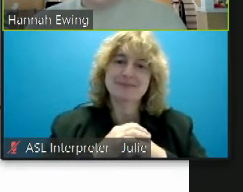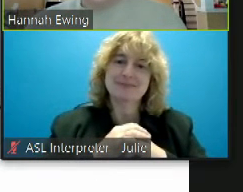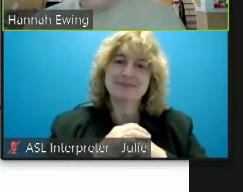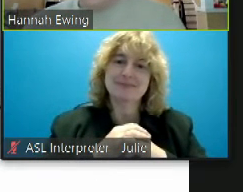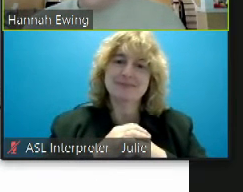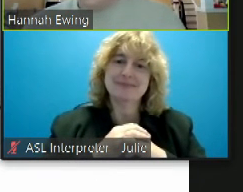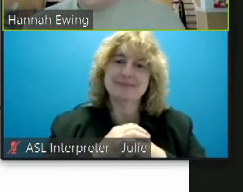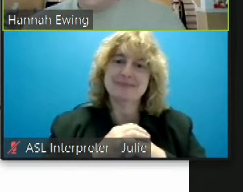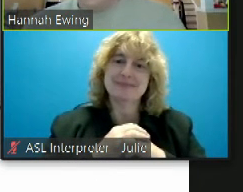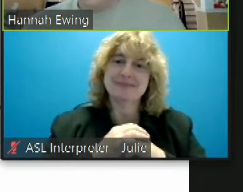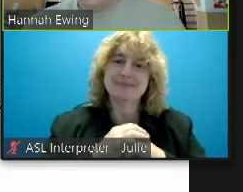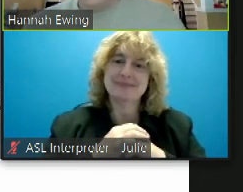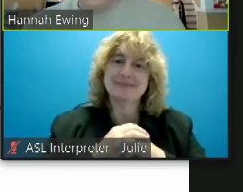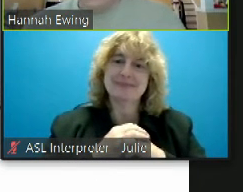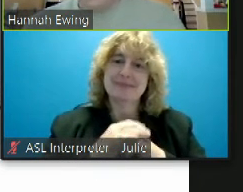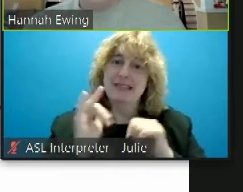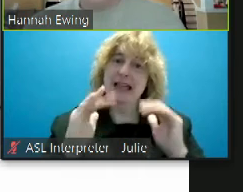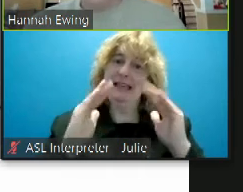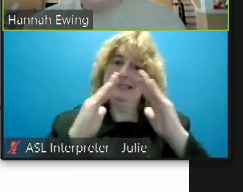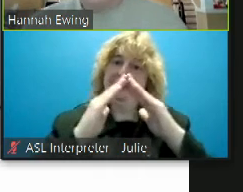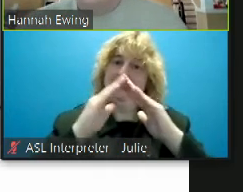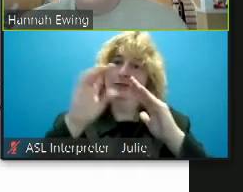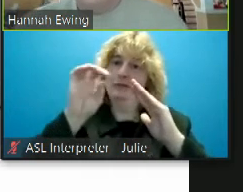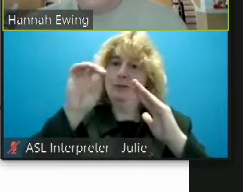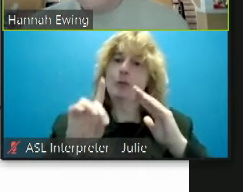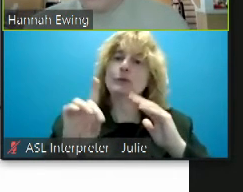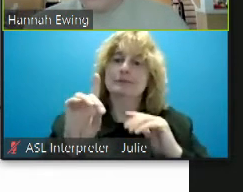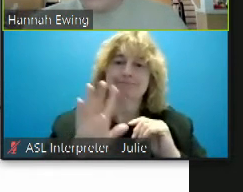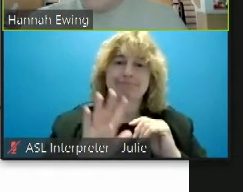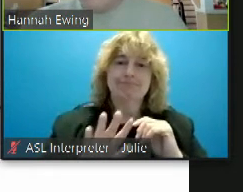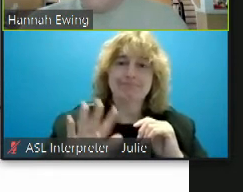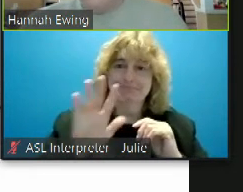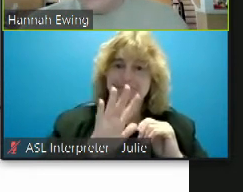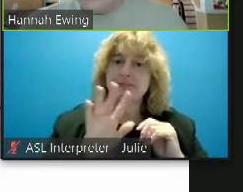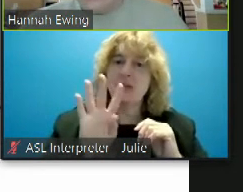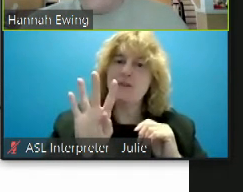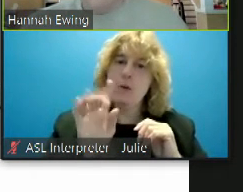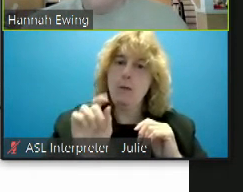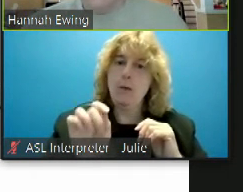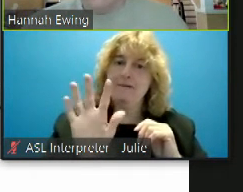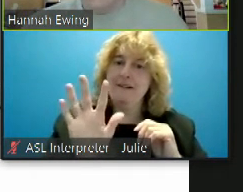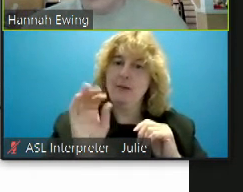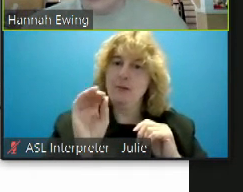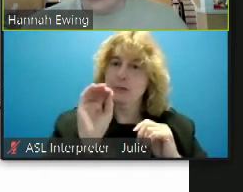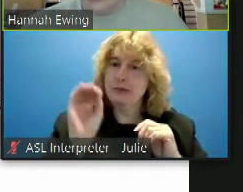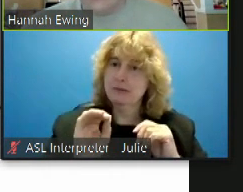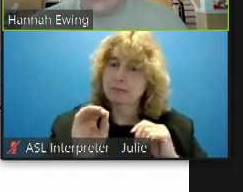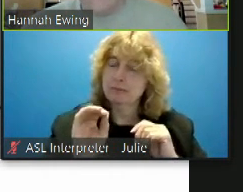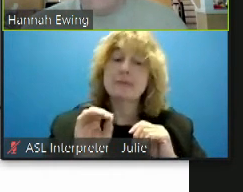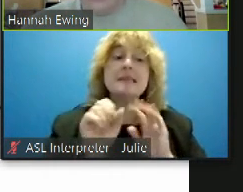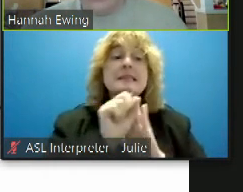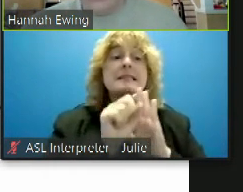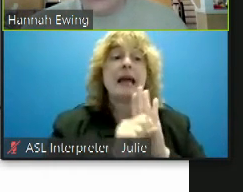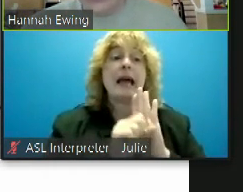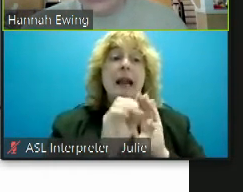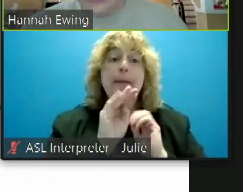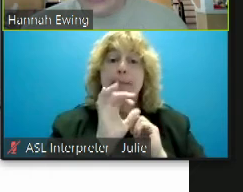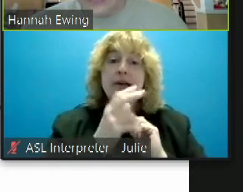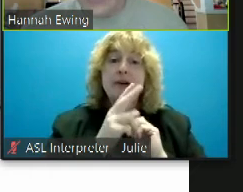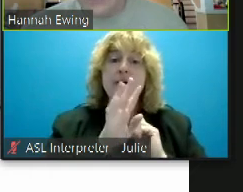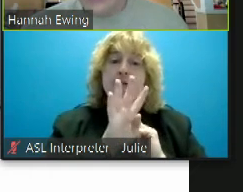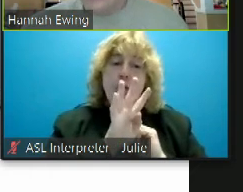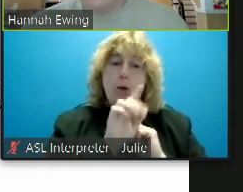All right. Here is the City of Detroit now. So we're at 4.5%. The State of Michigan is at 4.2%.